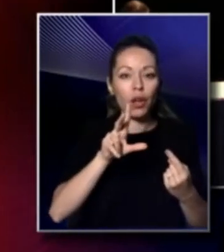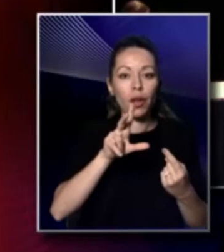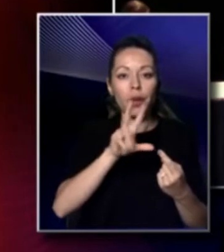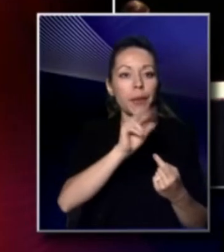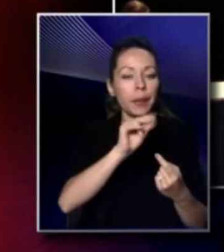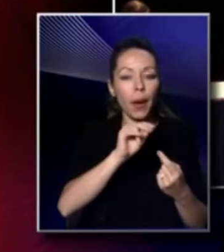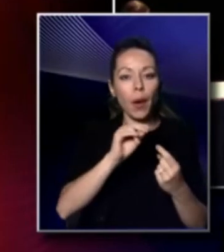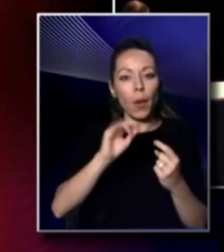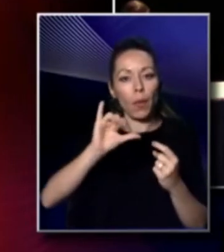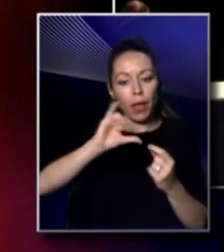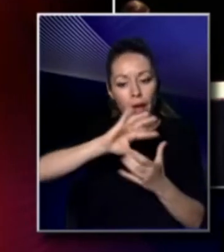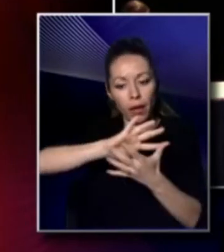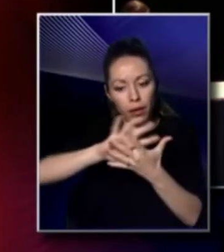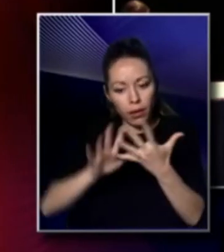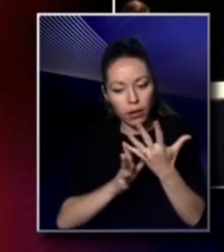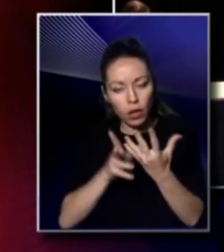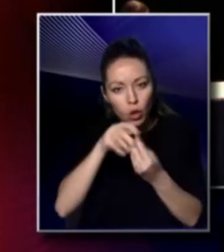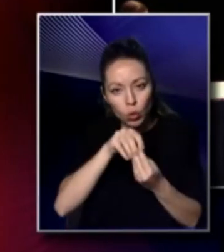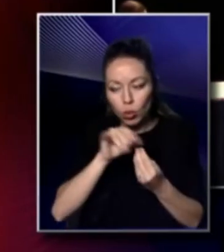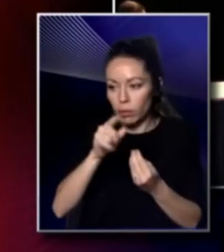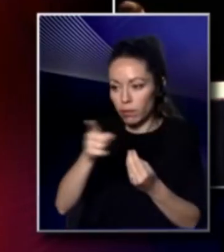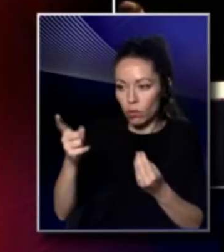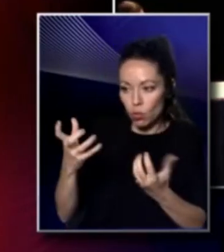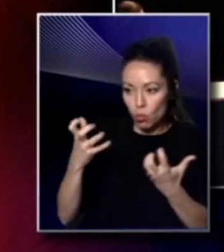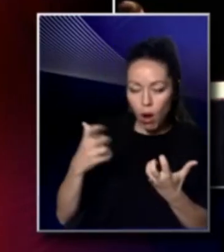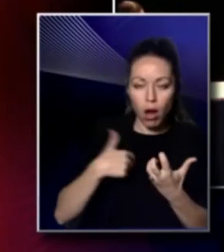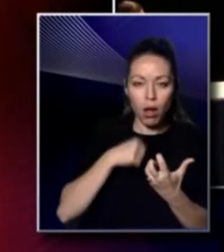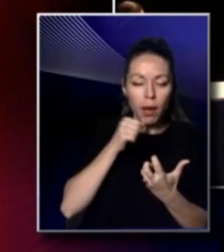in a block if someone chooses to do that.